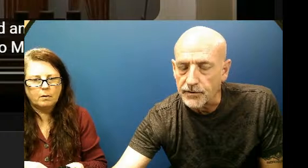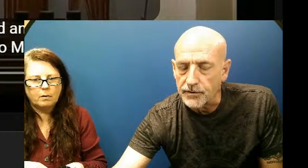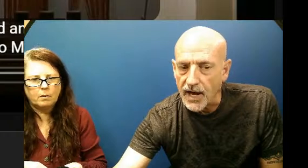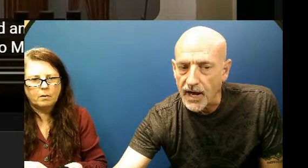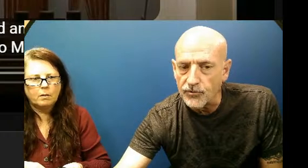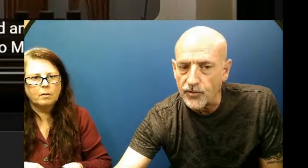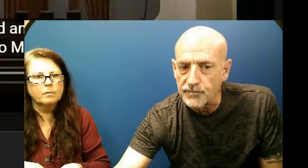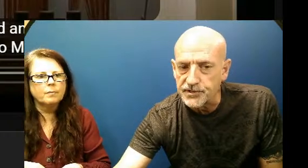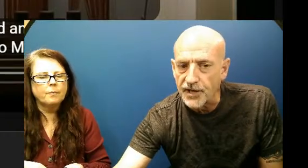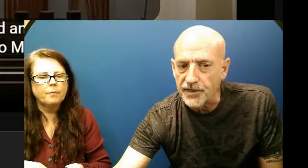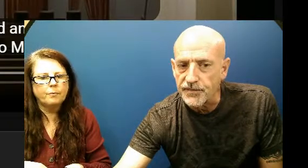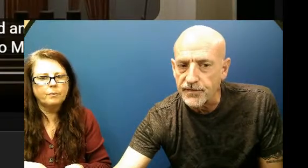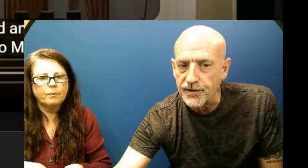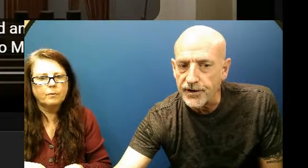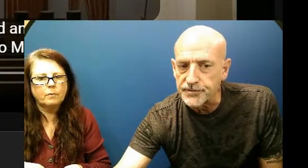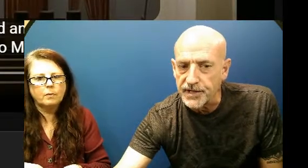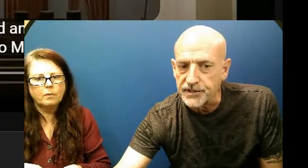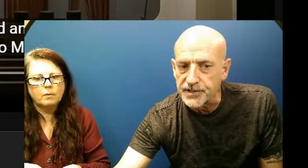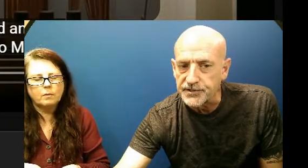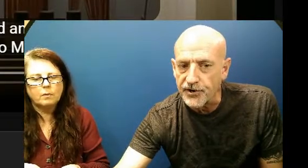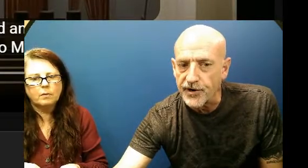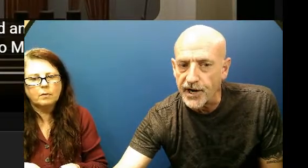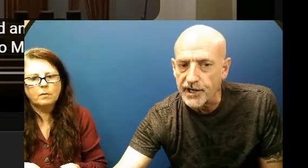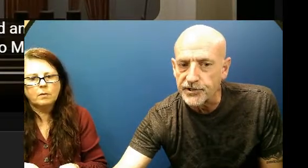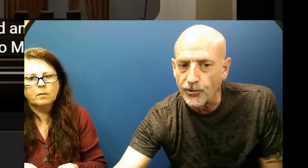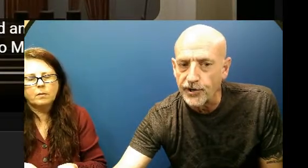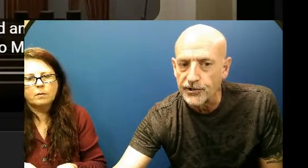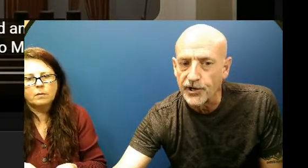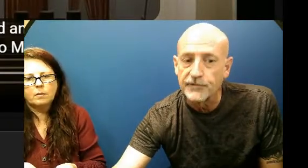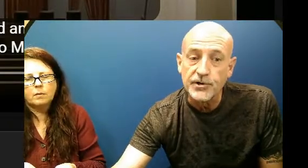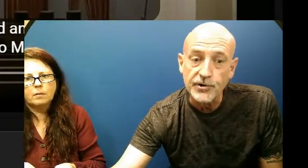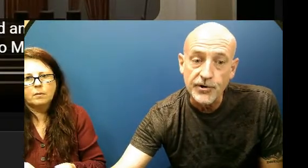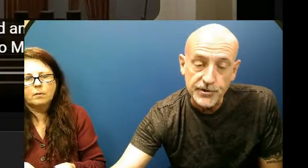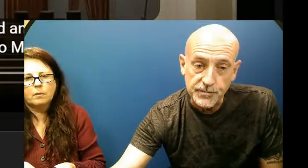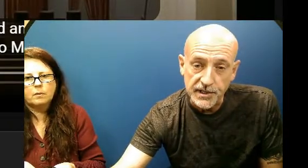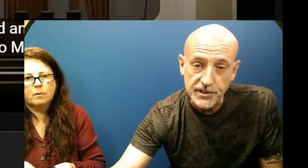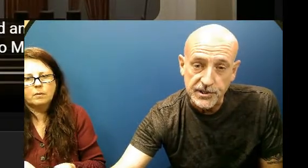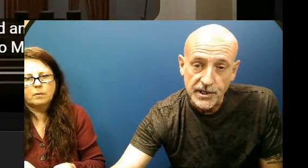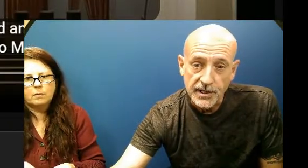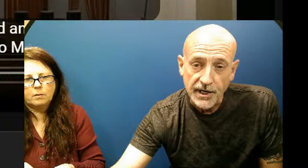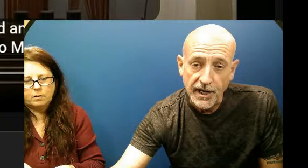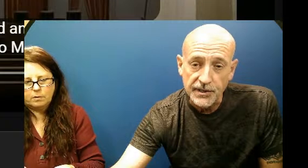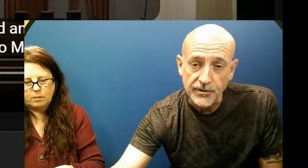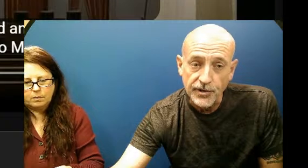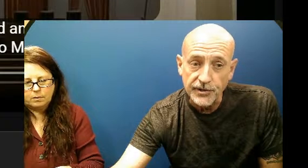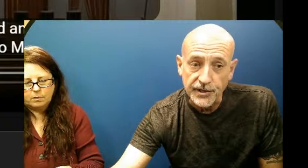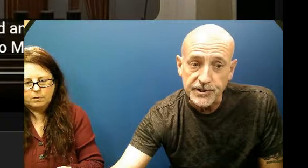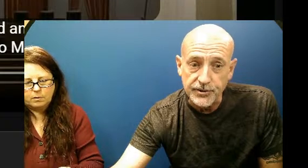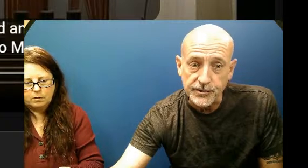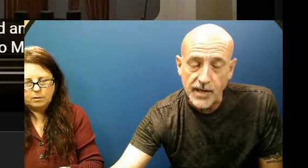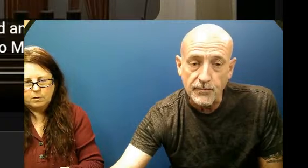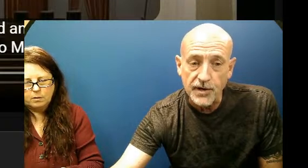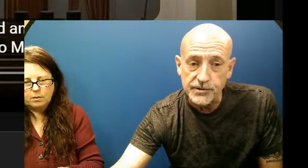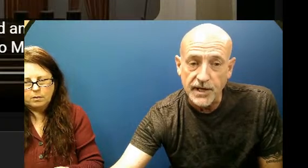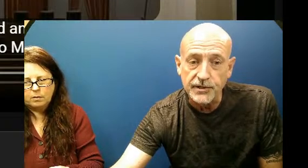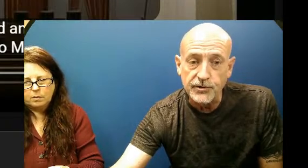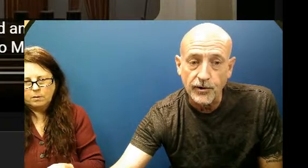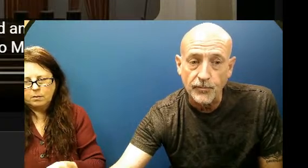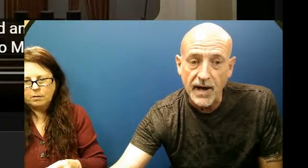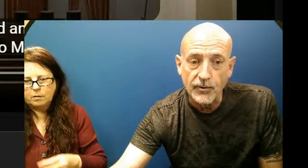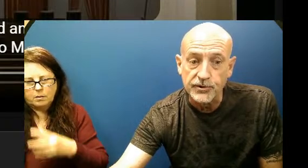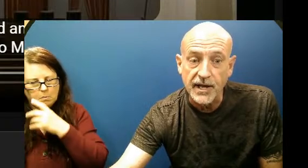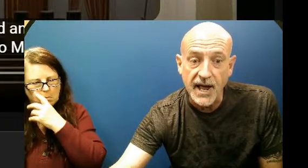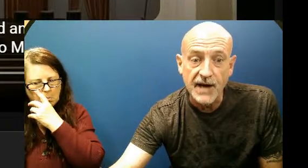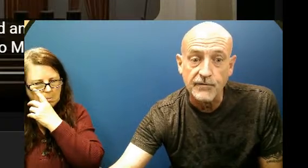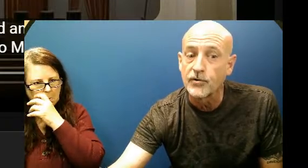again, the algorithm is not their speech, it's their editorial of your speech. And the real issue is how much